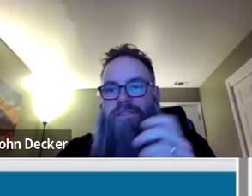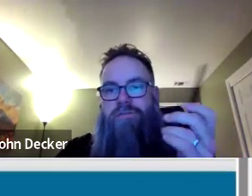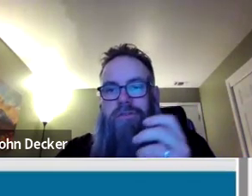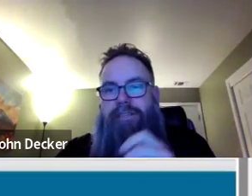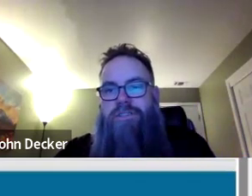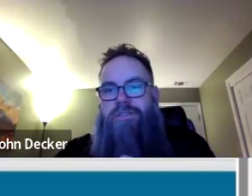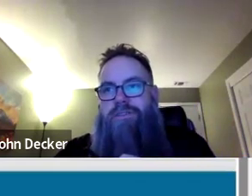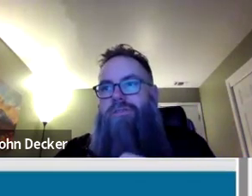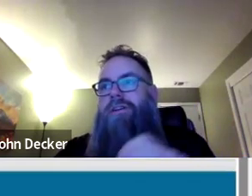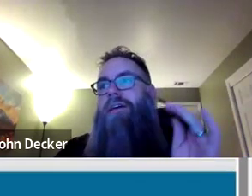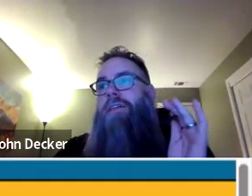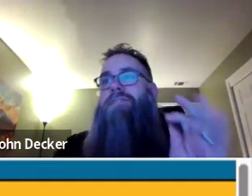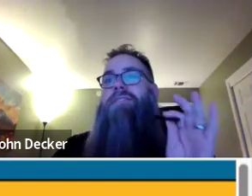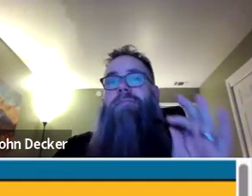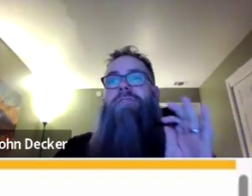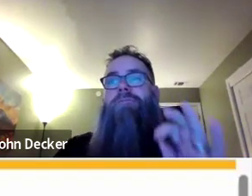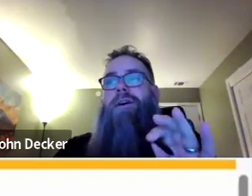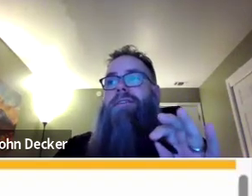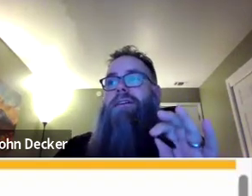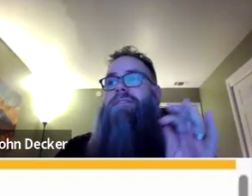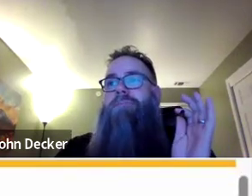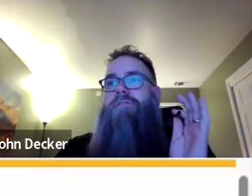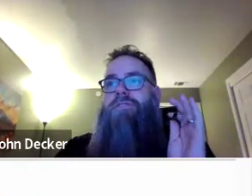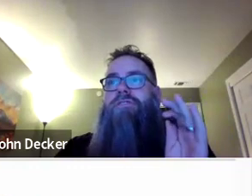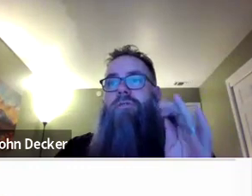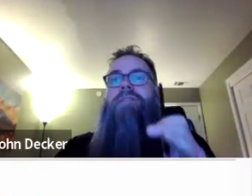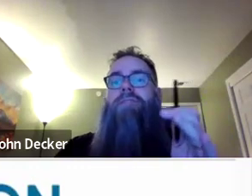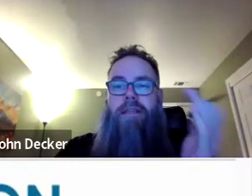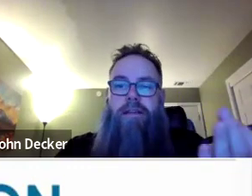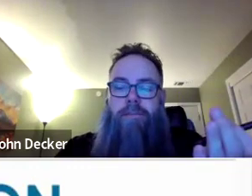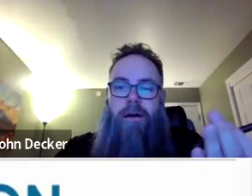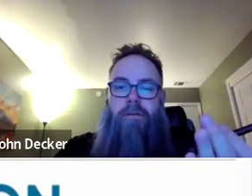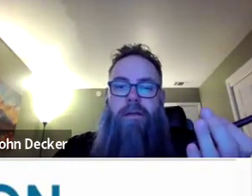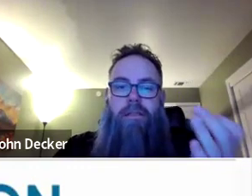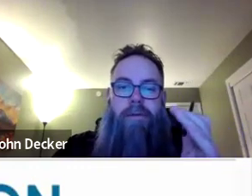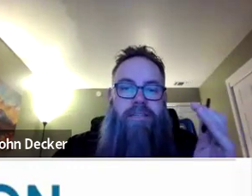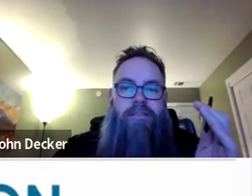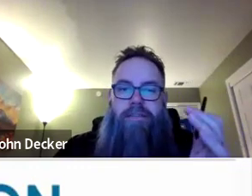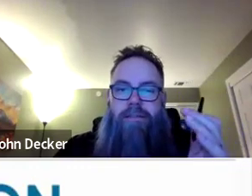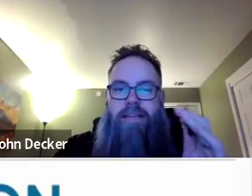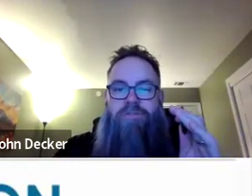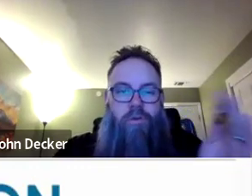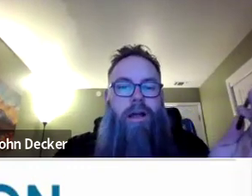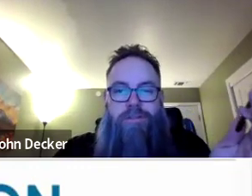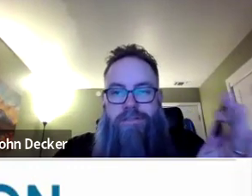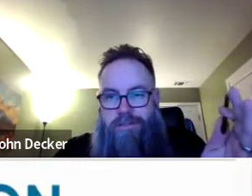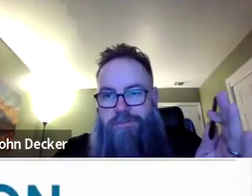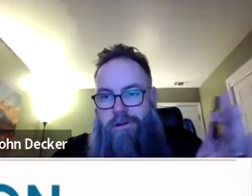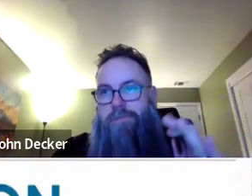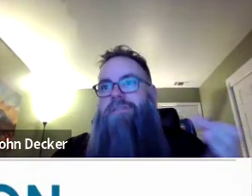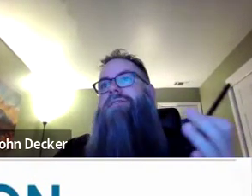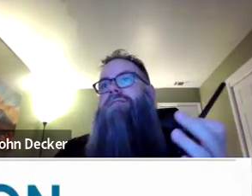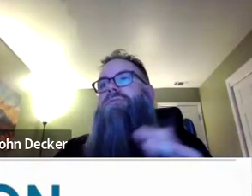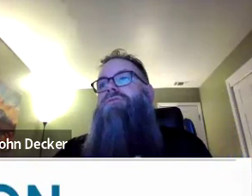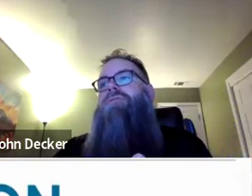like related to vendorization. So this is going to be the new process, but there's still a directive that's going to come out that basically, I guess, requires us to